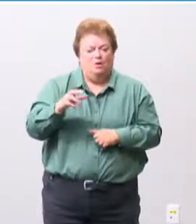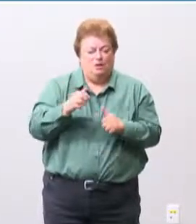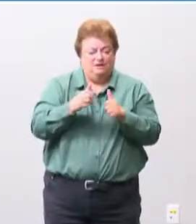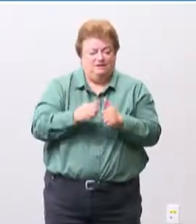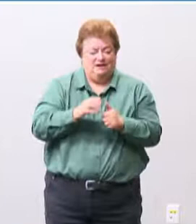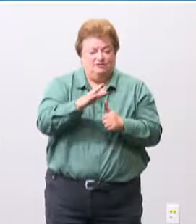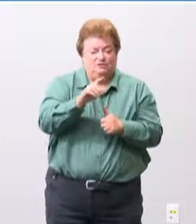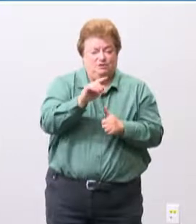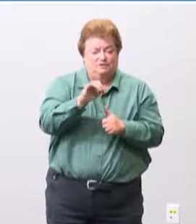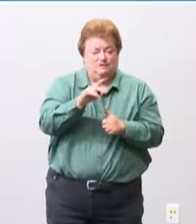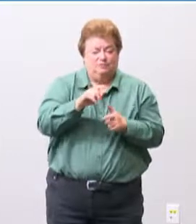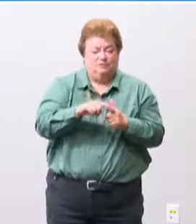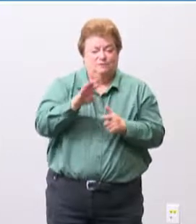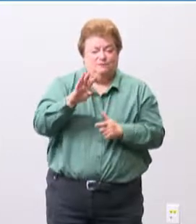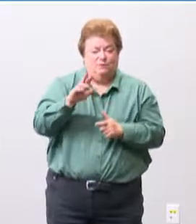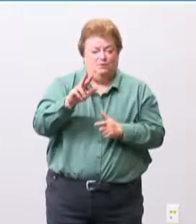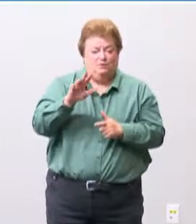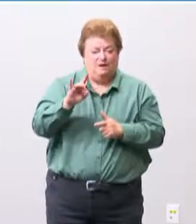to